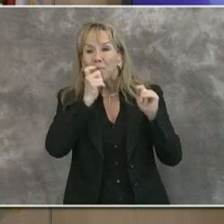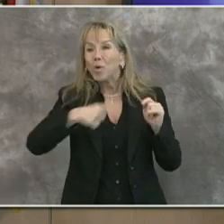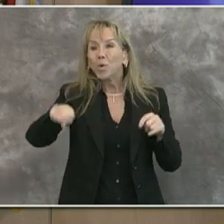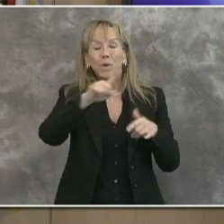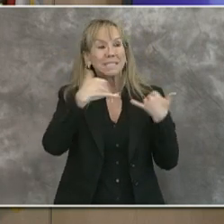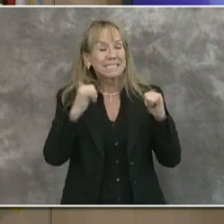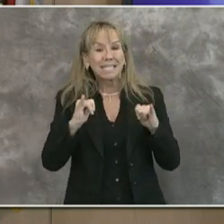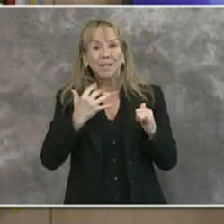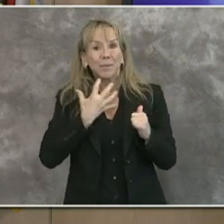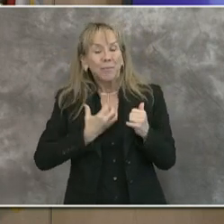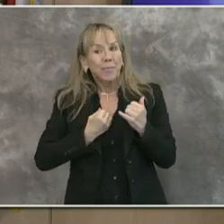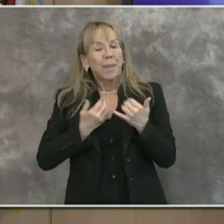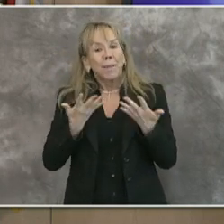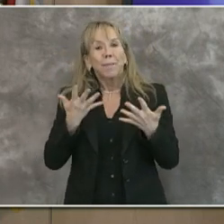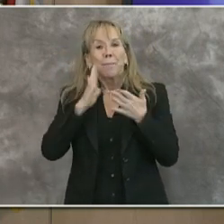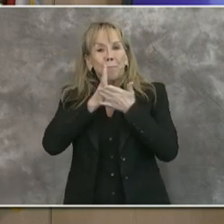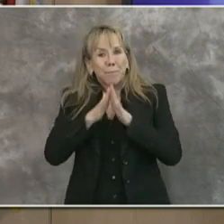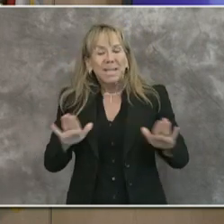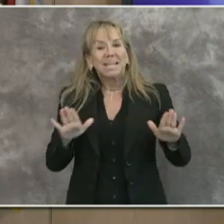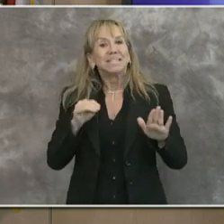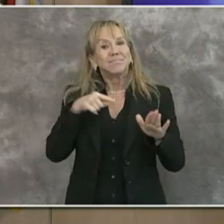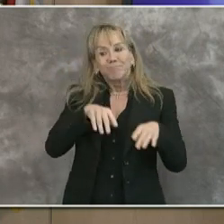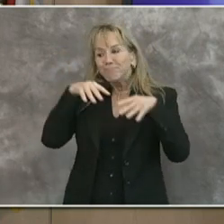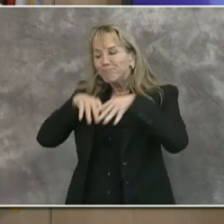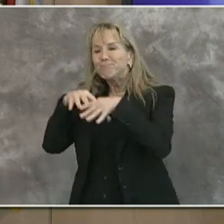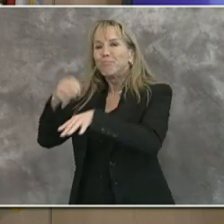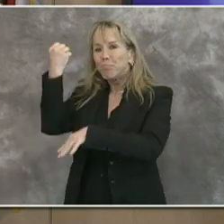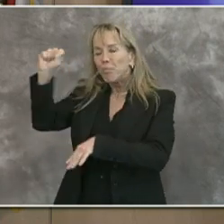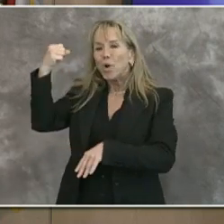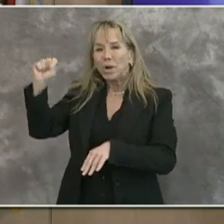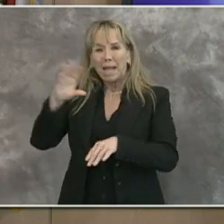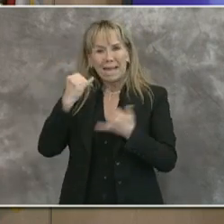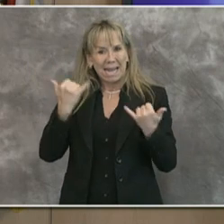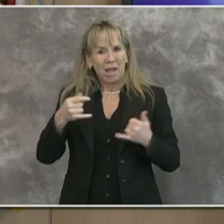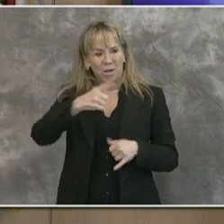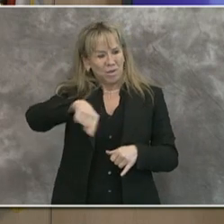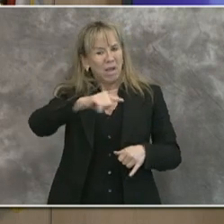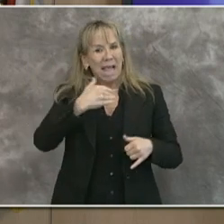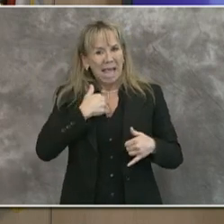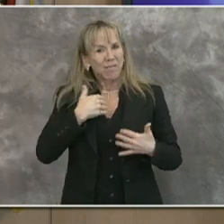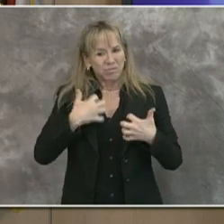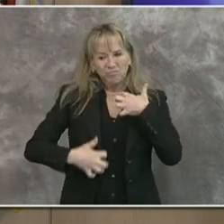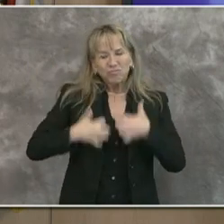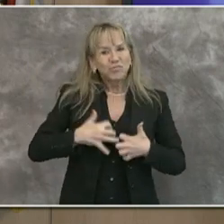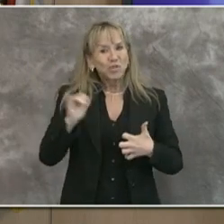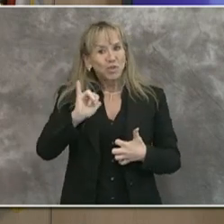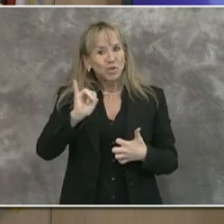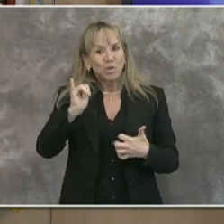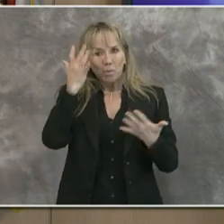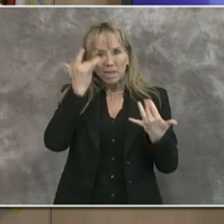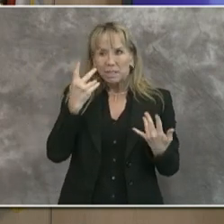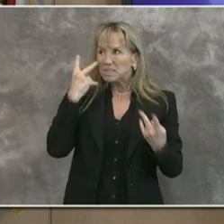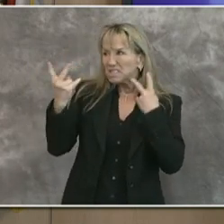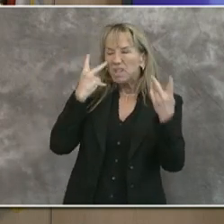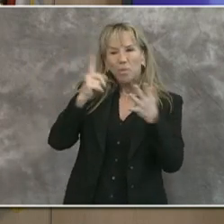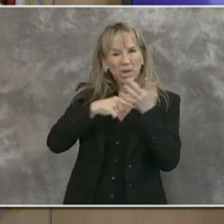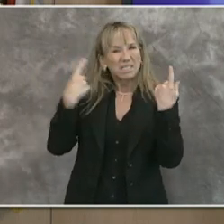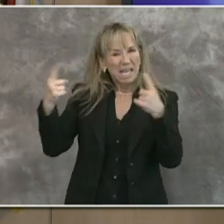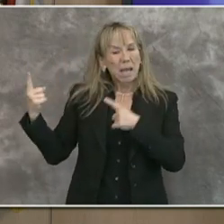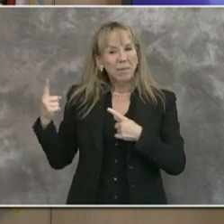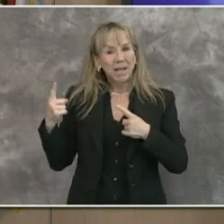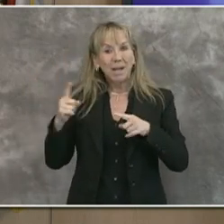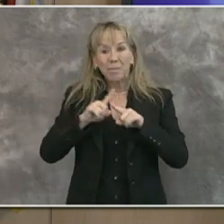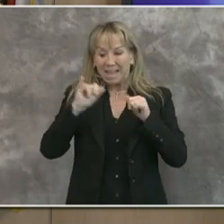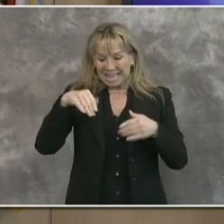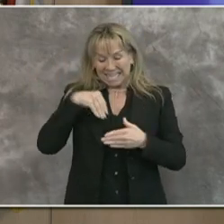peacefully protesting, a fire fueled by injustice, an internal fire that can light the path to a more perfect union. But that